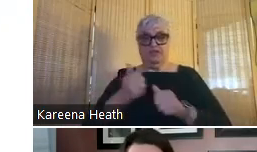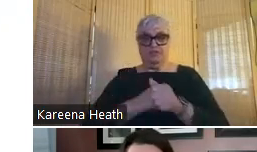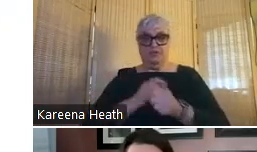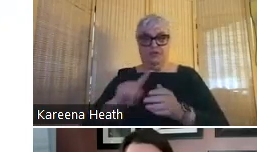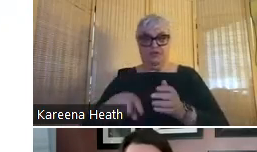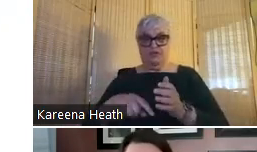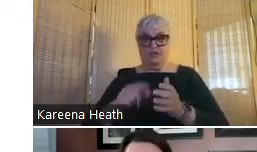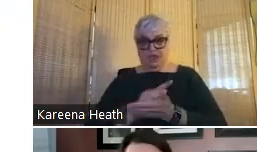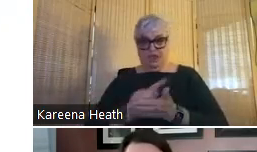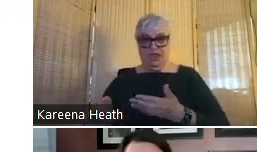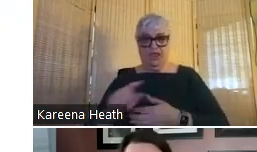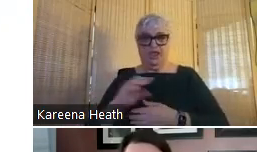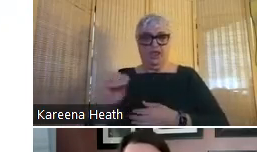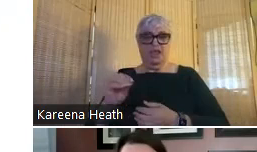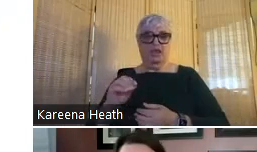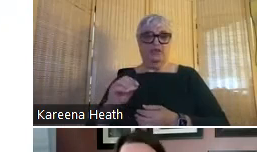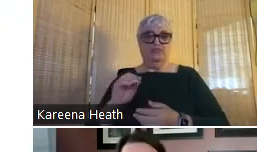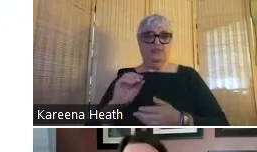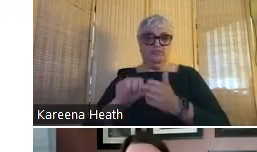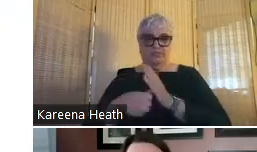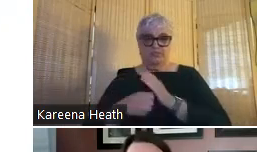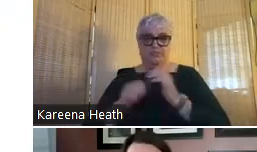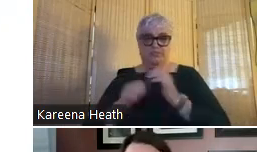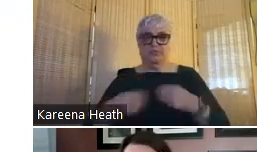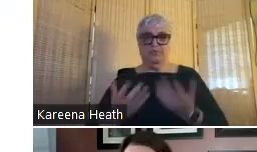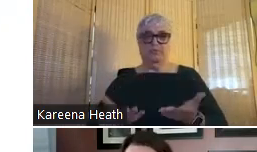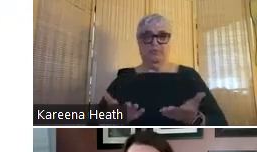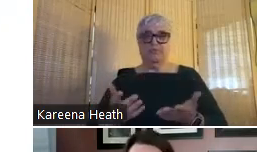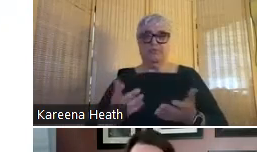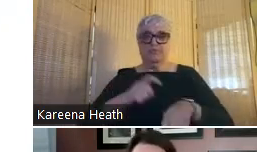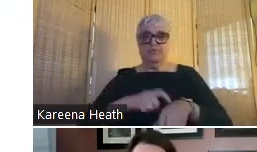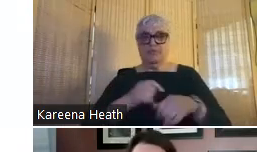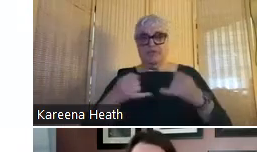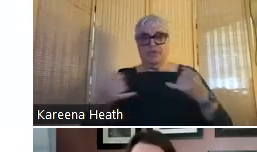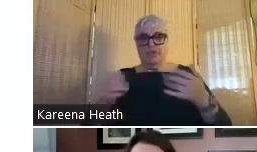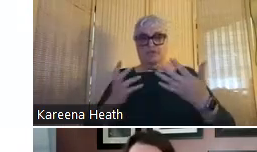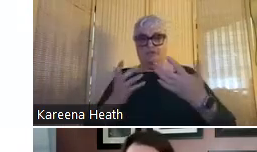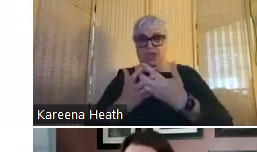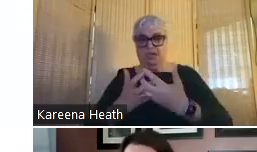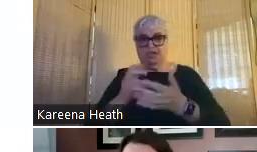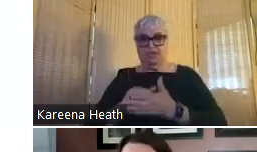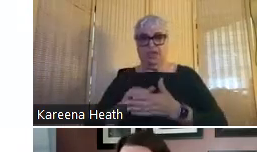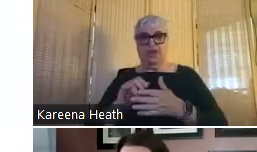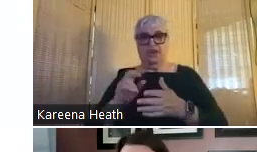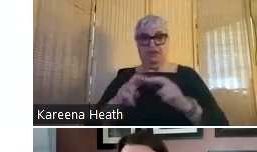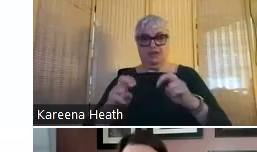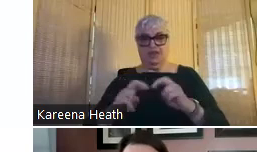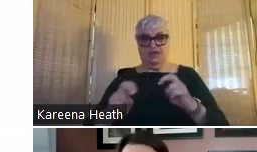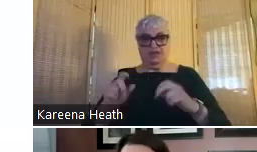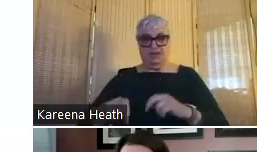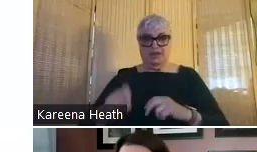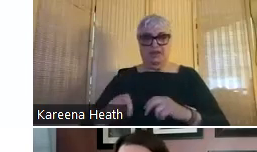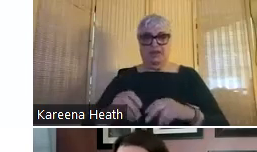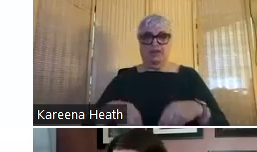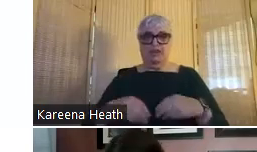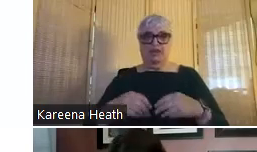this definitely emphasizes that it can be delivered in a manner and timeline that is meant to match the individual's assessed need that may be